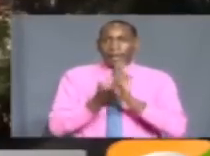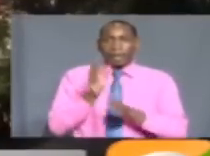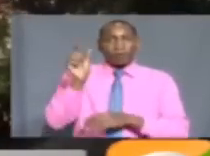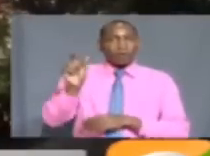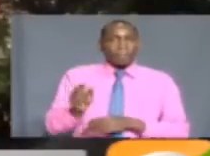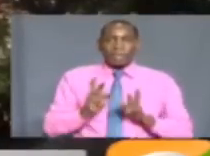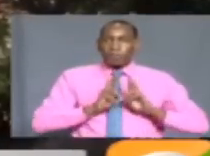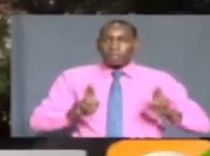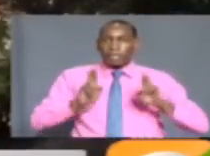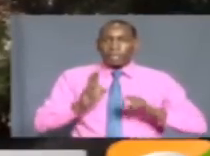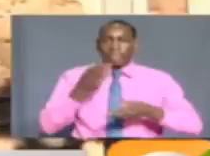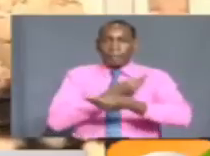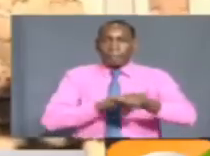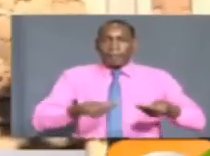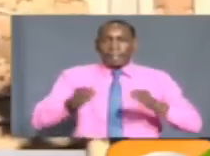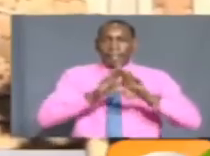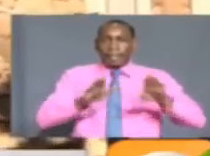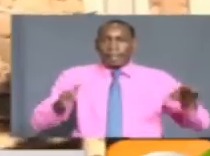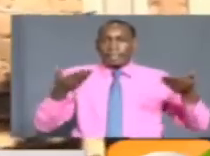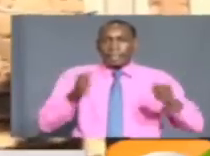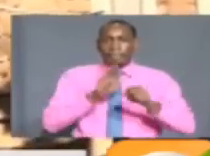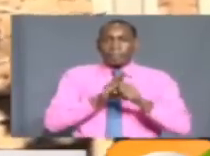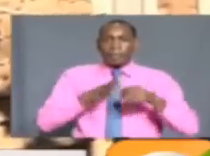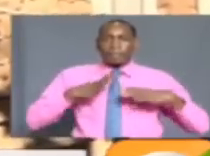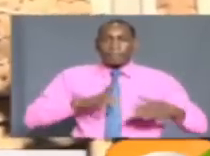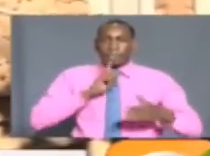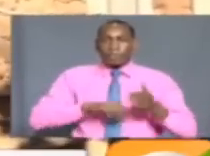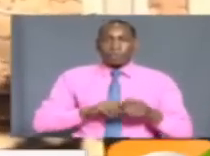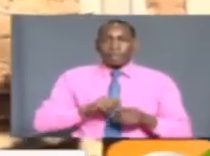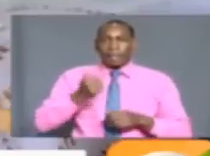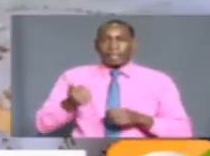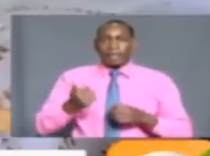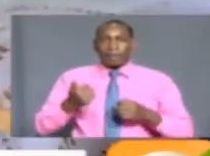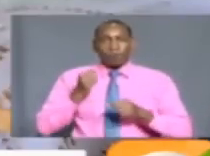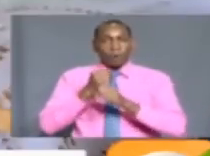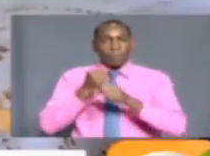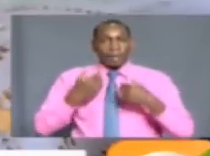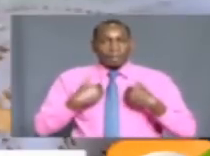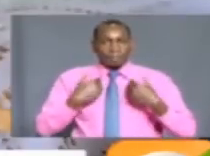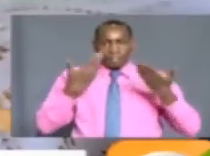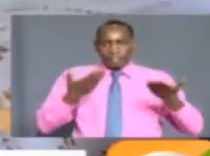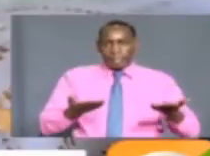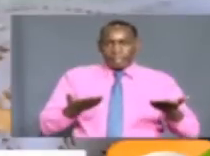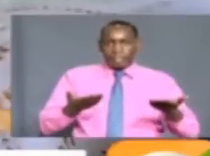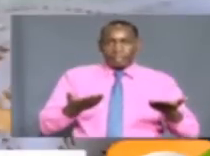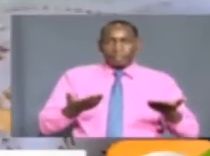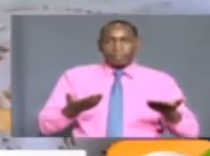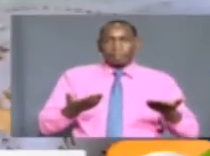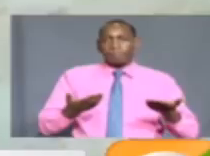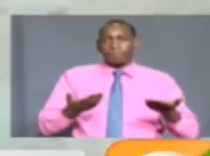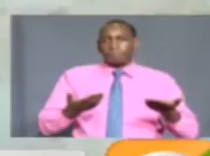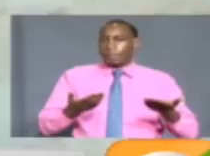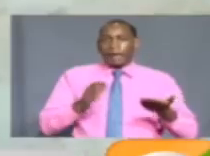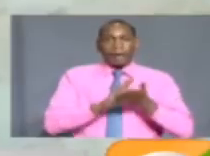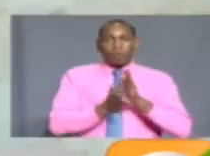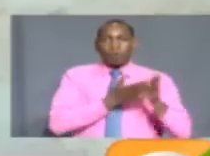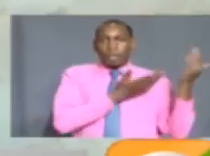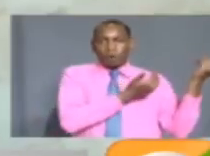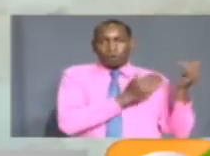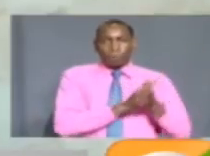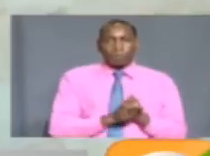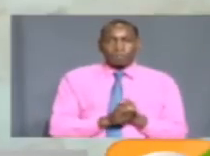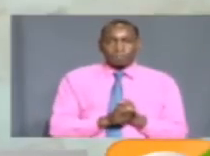like willing to buy a plot right now, but wengi wako nasema kuna vitu mingi. So far penye tumefika ni kati shafika dead end. Chief tukwambia tuko